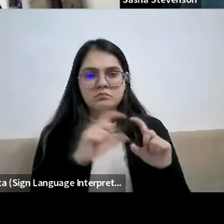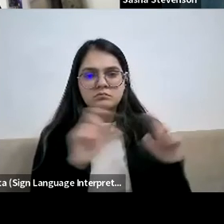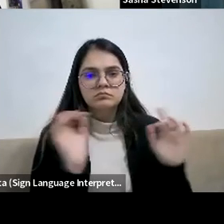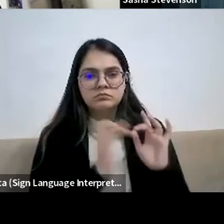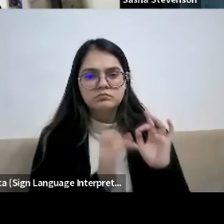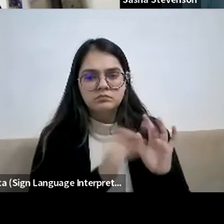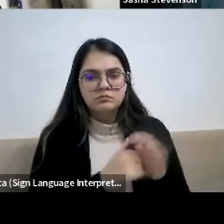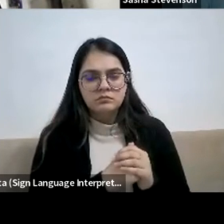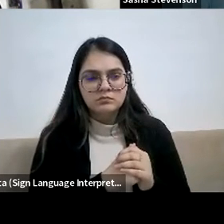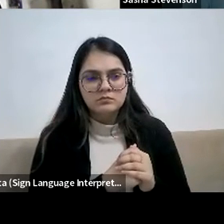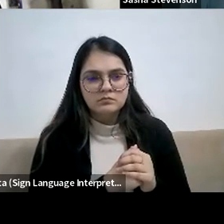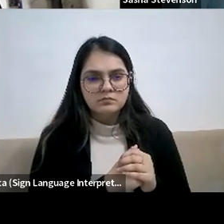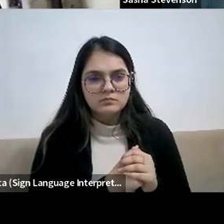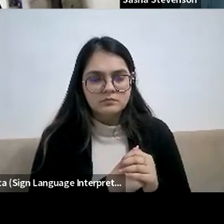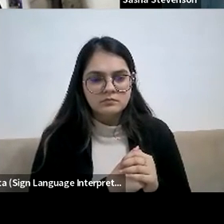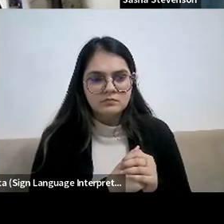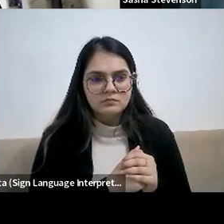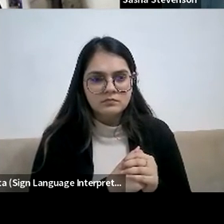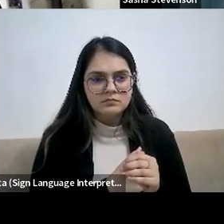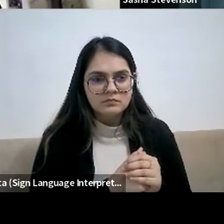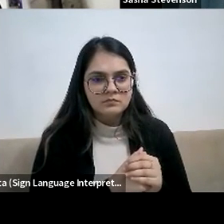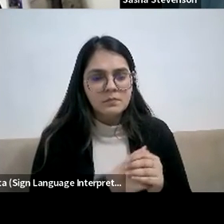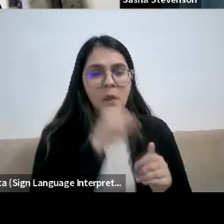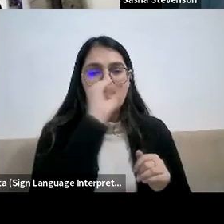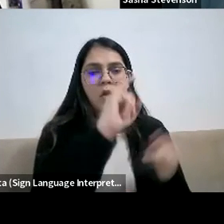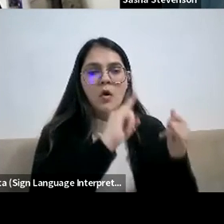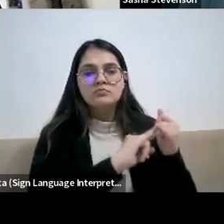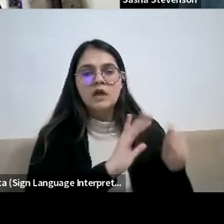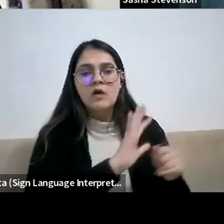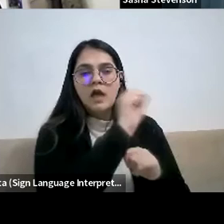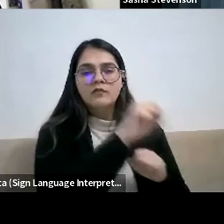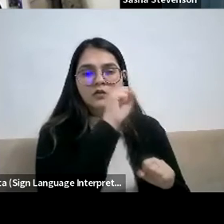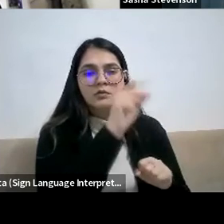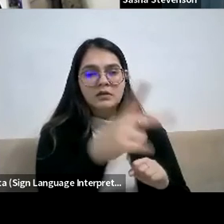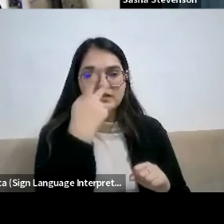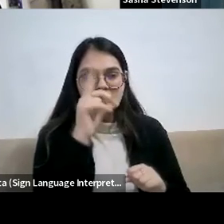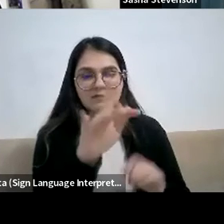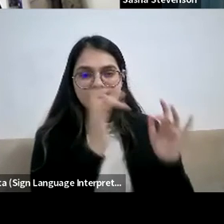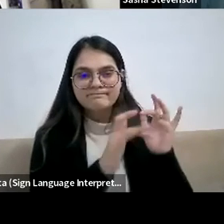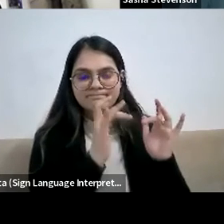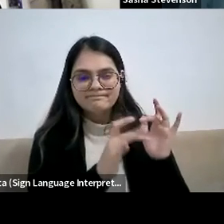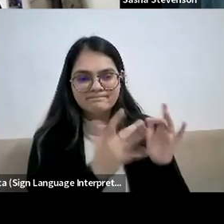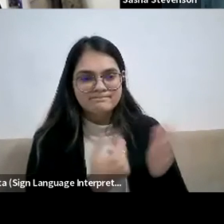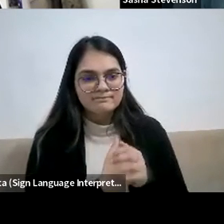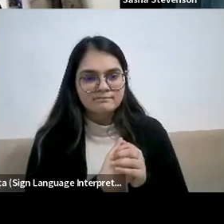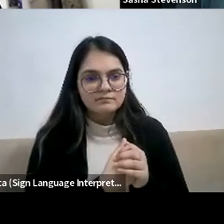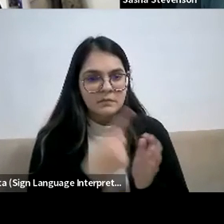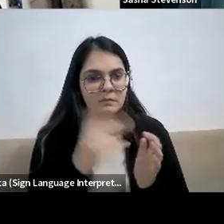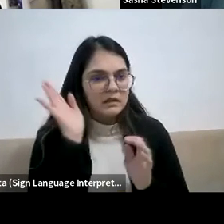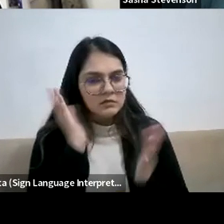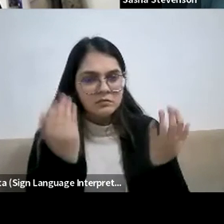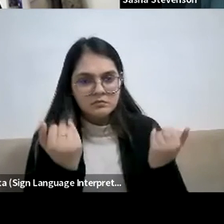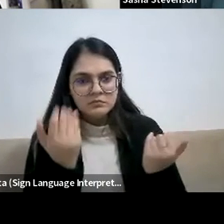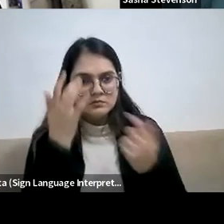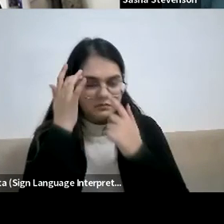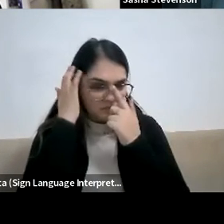the jurisprudence that we've got in South Africa. Sorry, I see my internet connection's unstable. I hope that you can still hear me. I